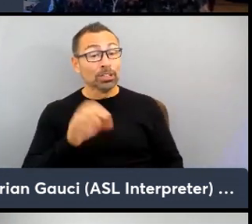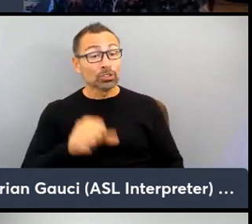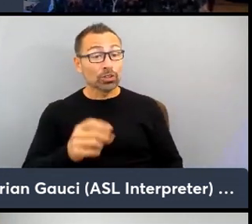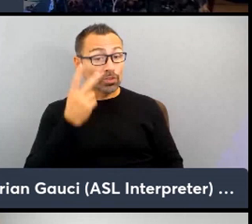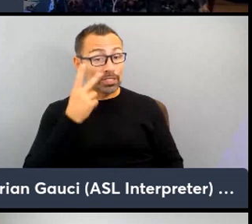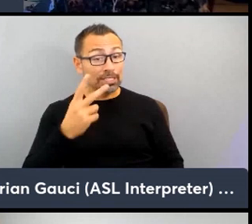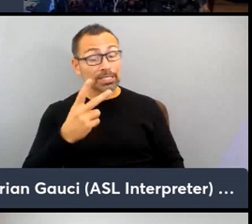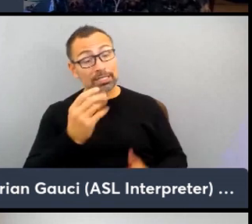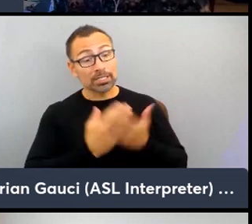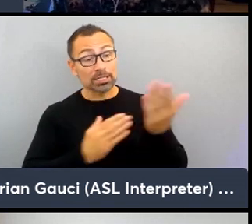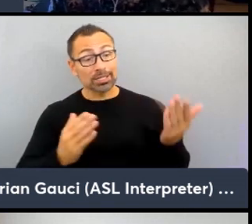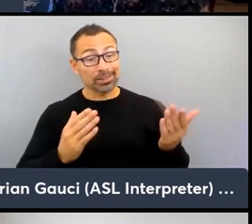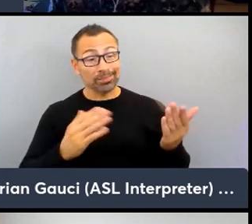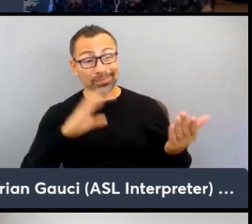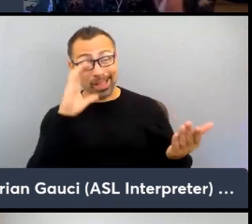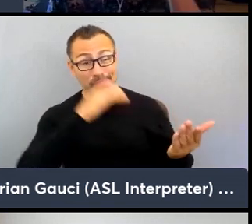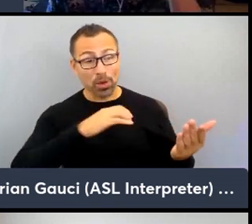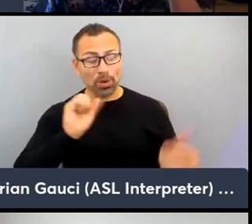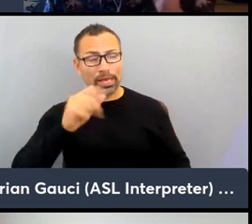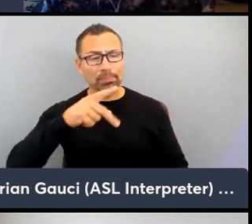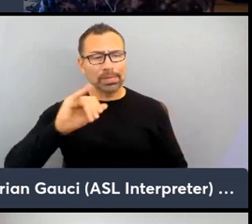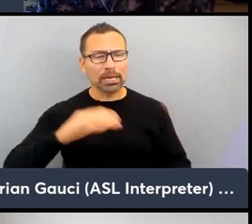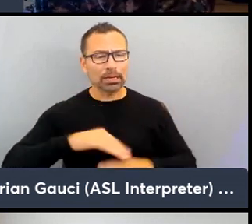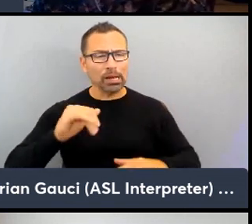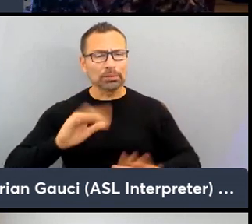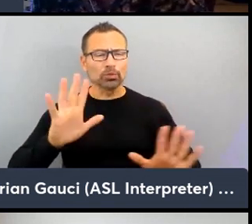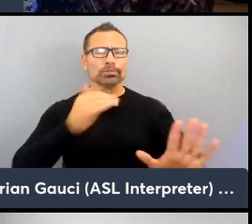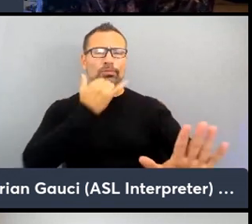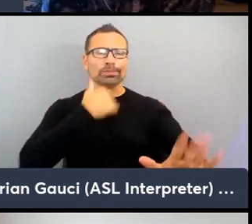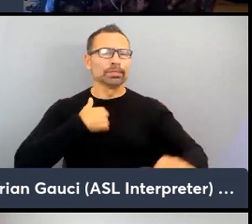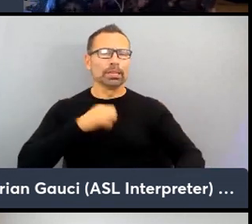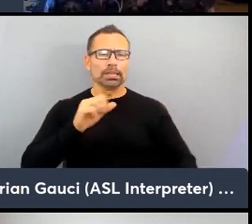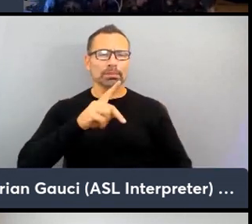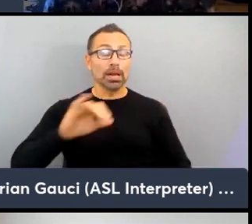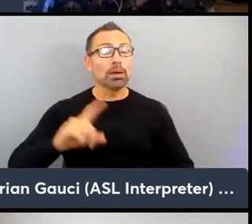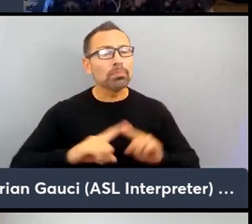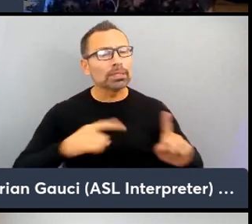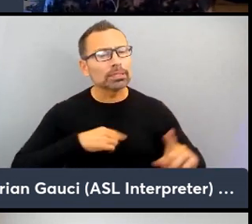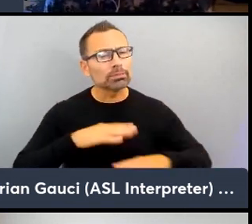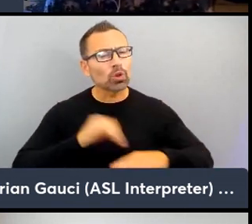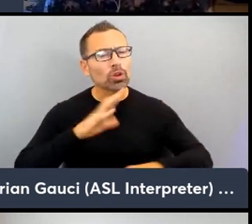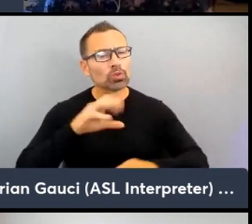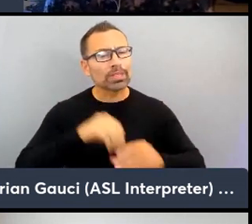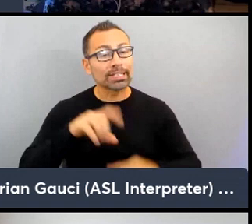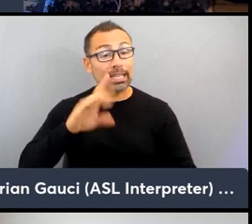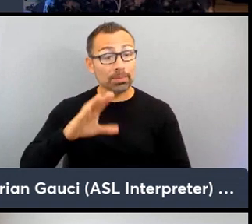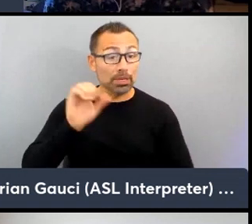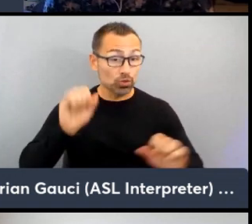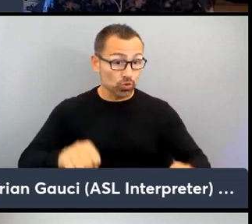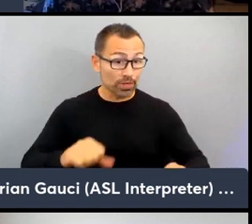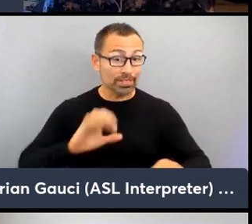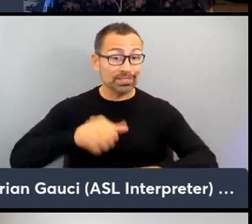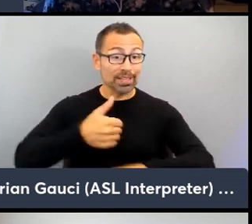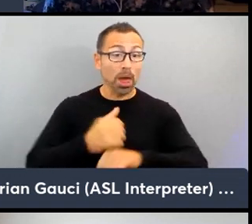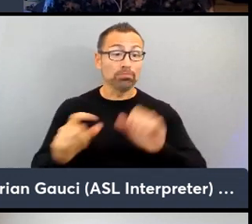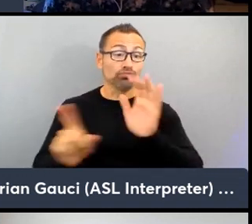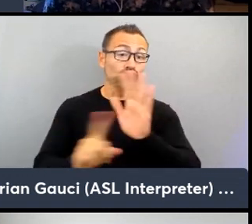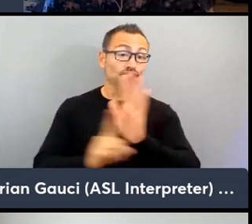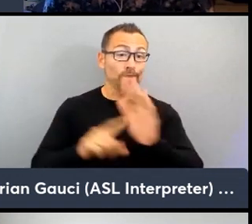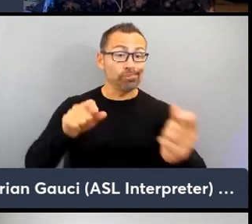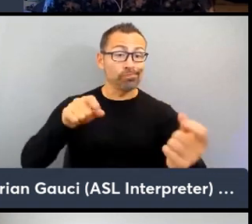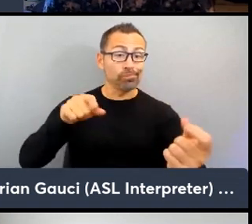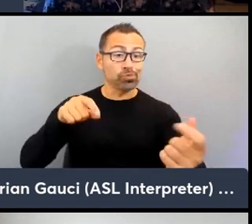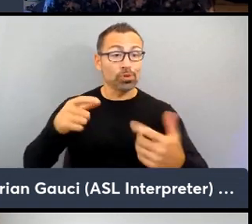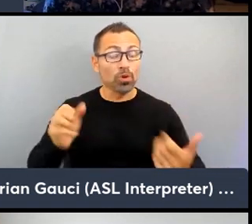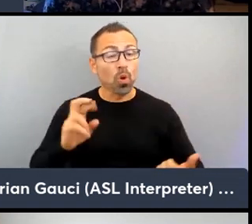but what would you say? Just calls within the database, you can trigger something. Or if there's a